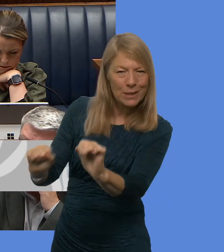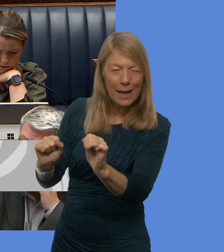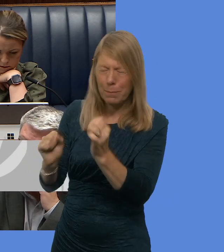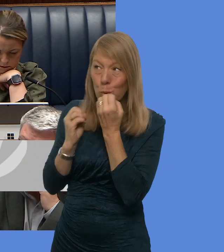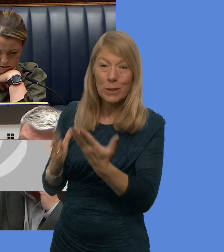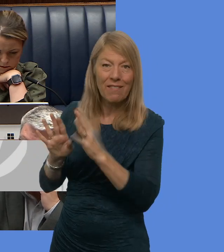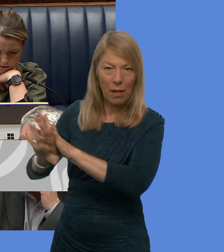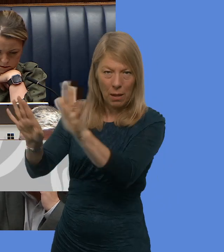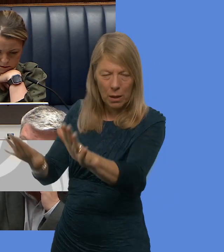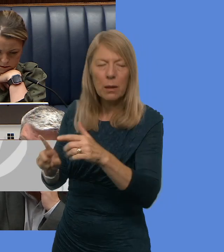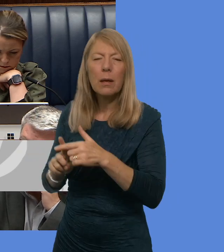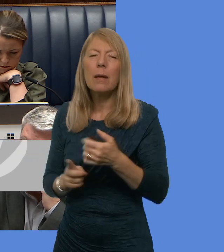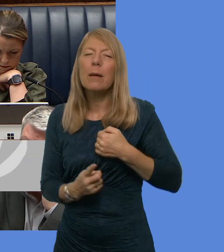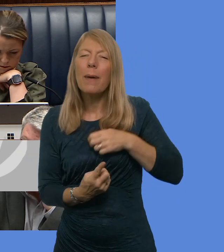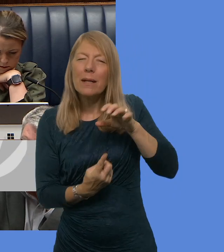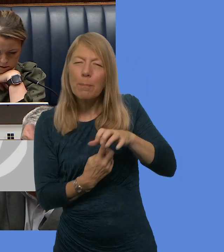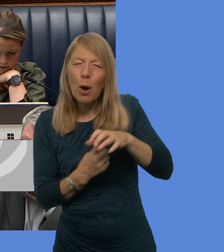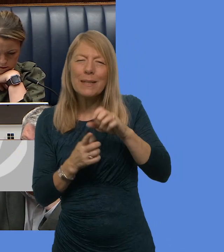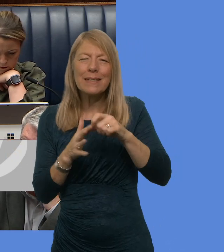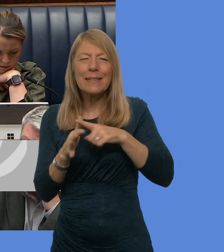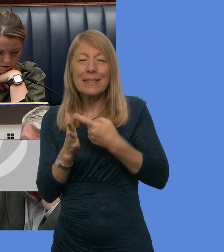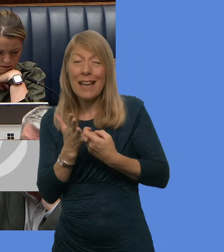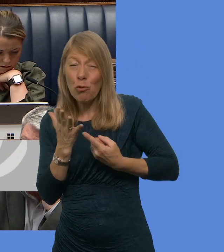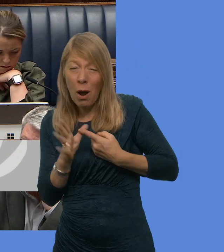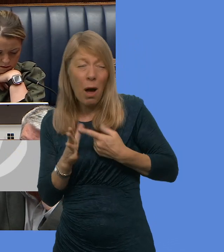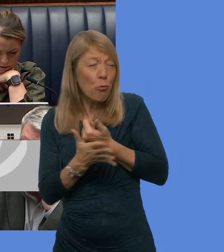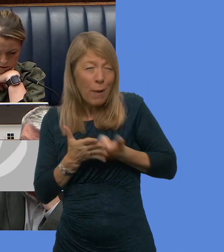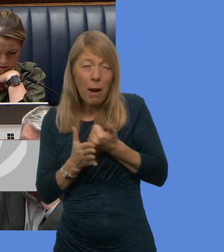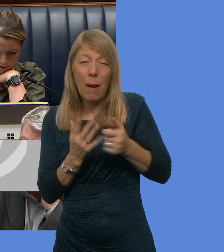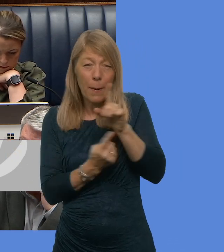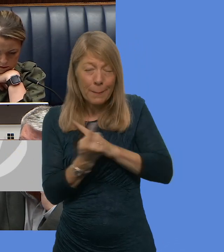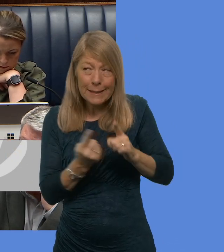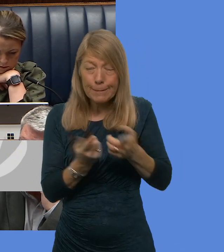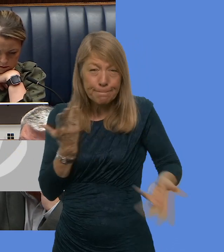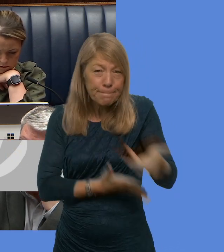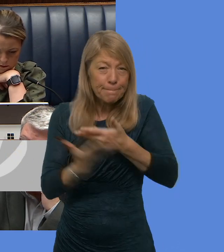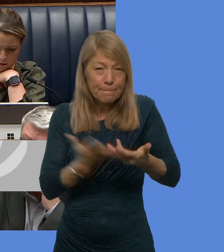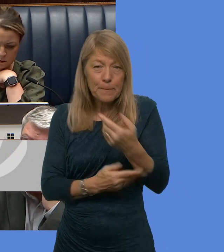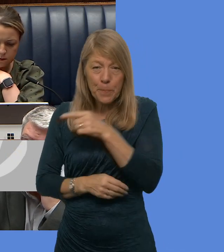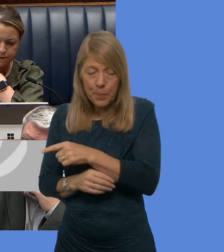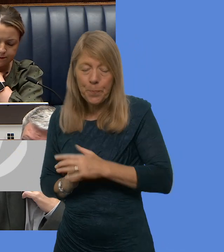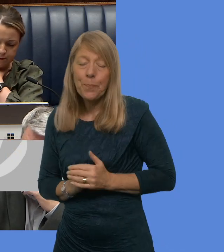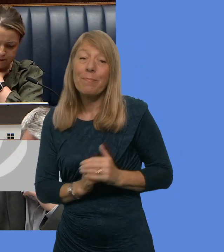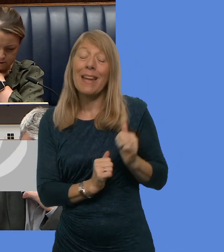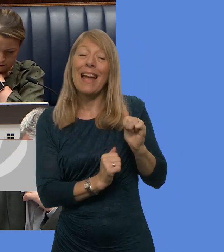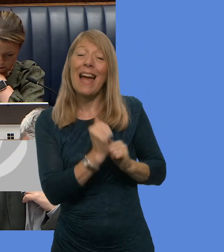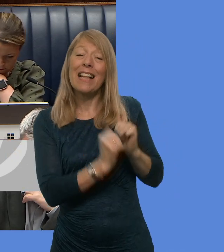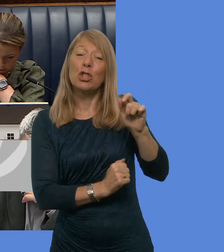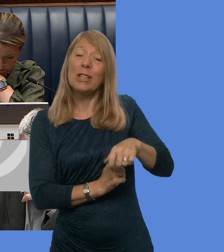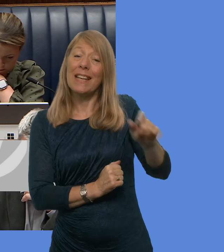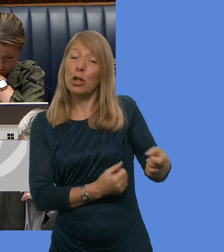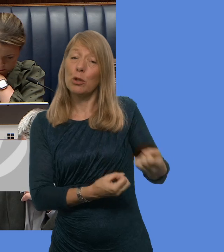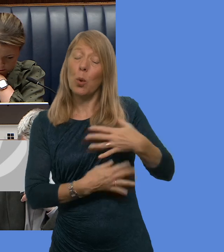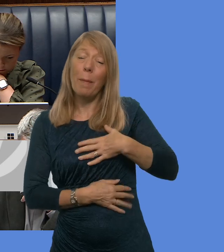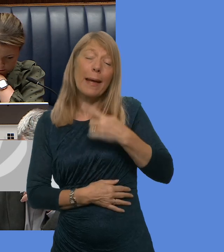Environmental Agency officials have had regular engagement to progress this matter. Engineers are now content that a temporary solution can be put in place to